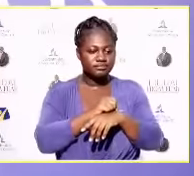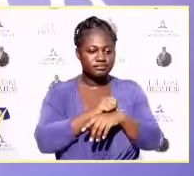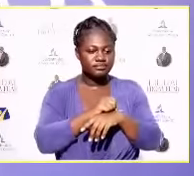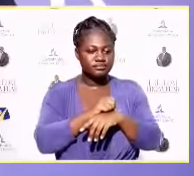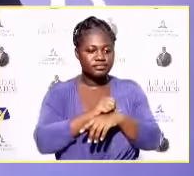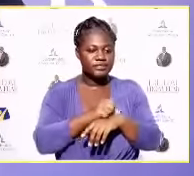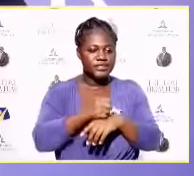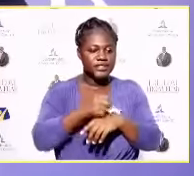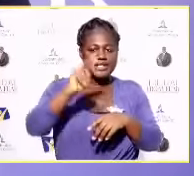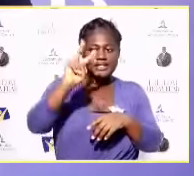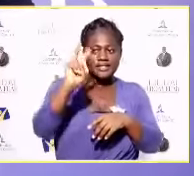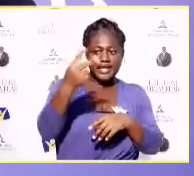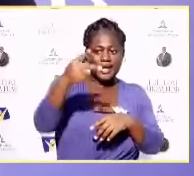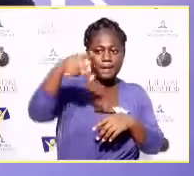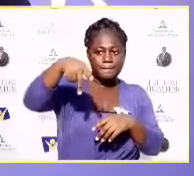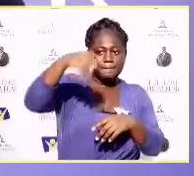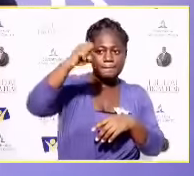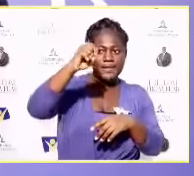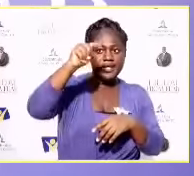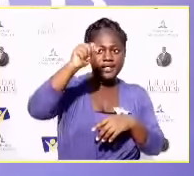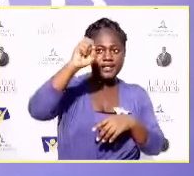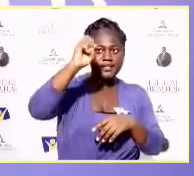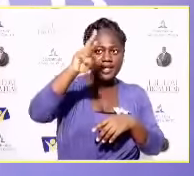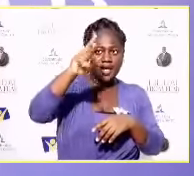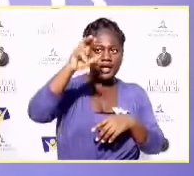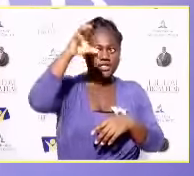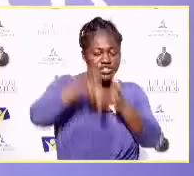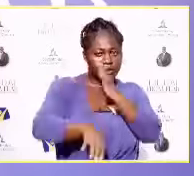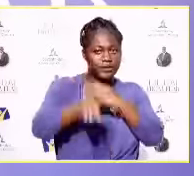2 Peter chapter 2, reading from verse